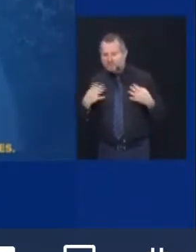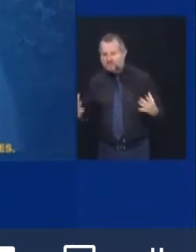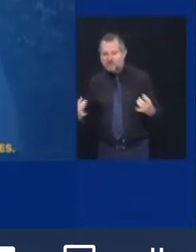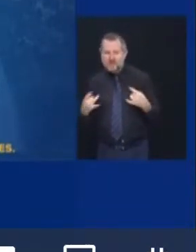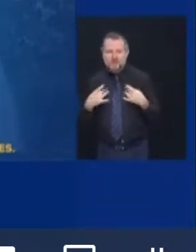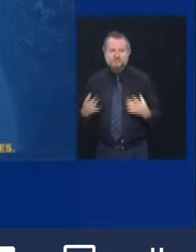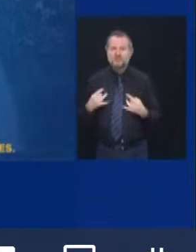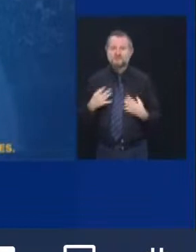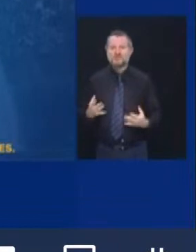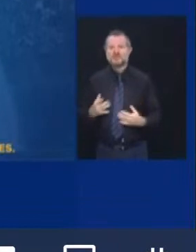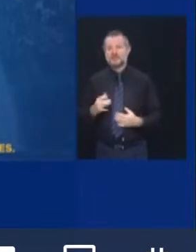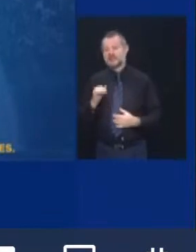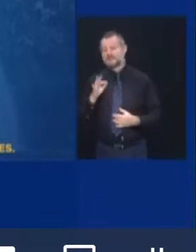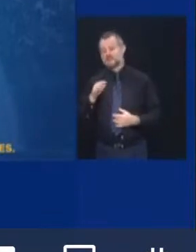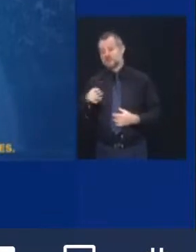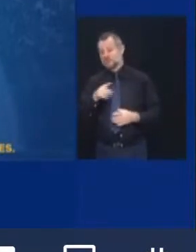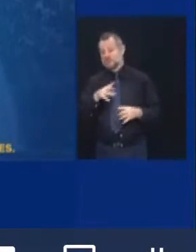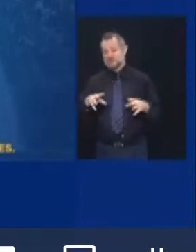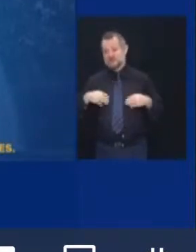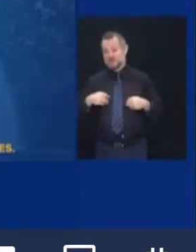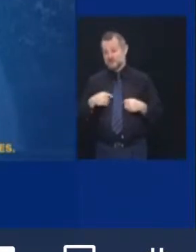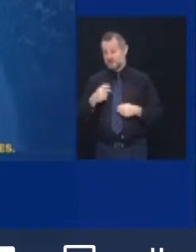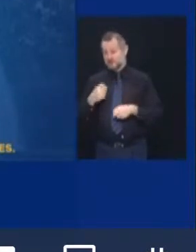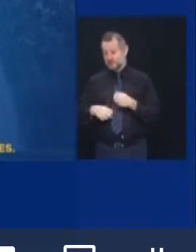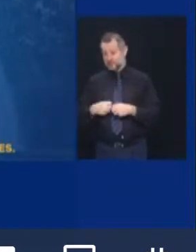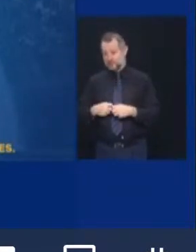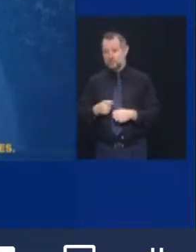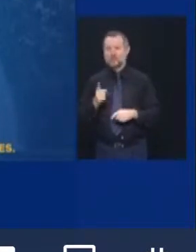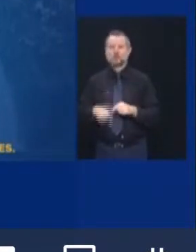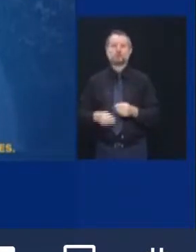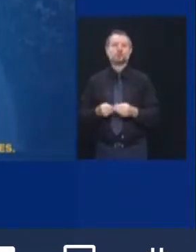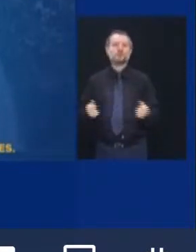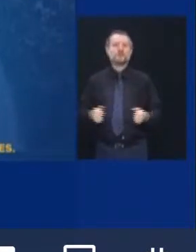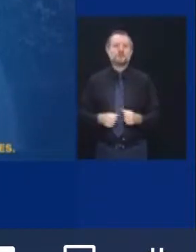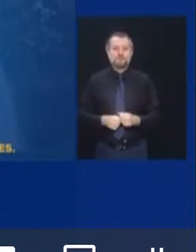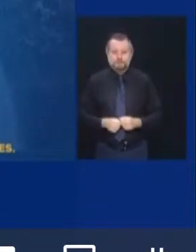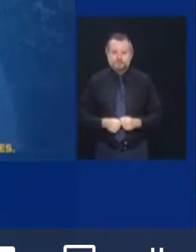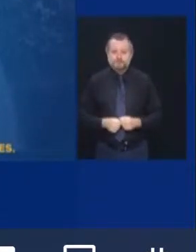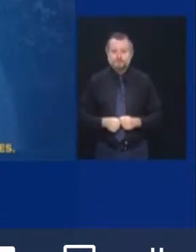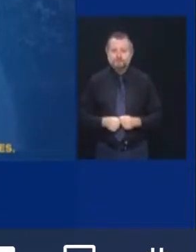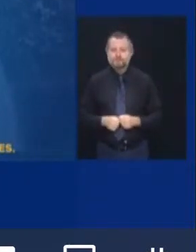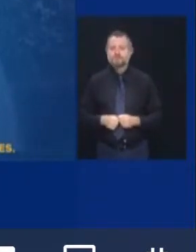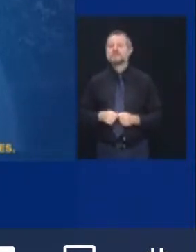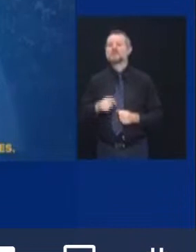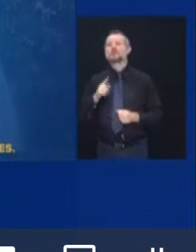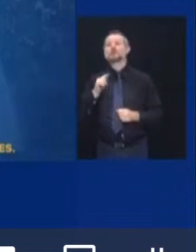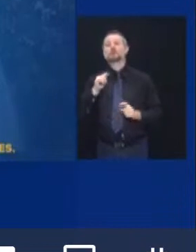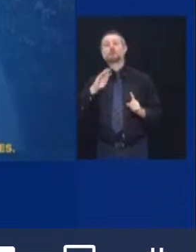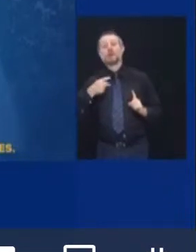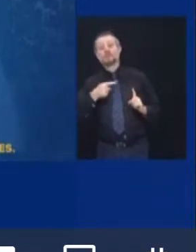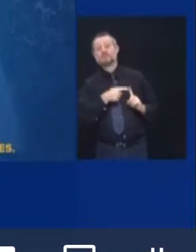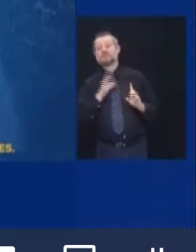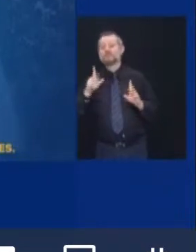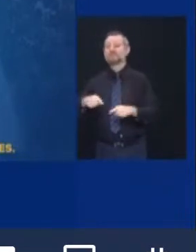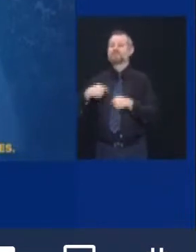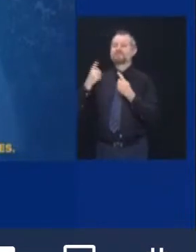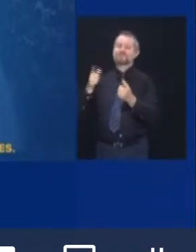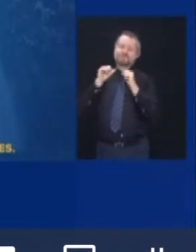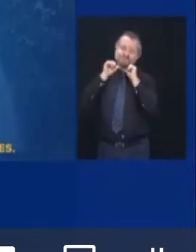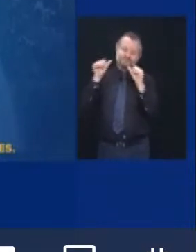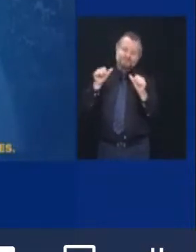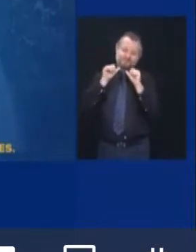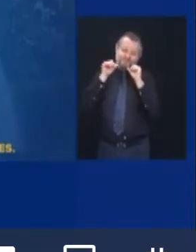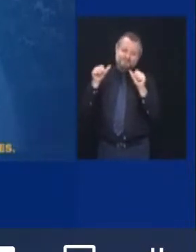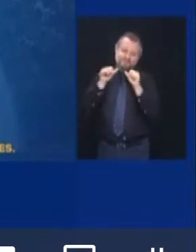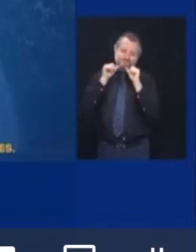admit. And this White House from day one has denied the problem and continues to deny the